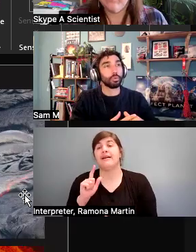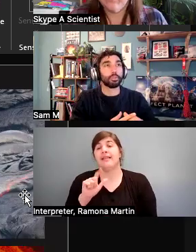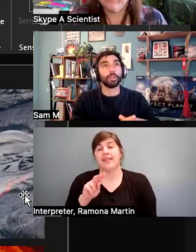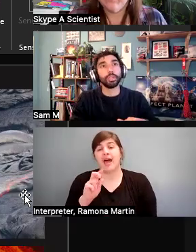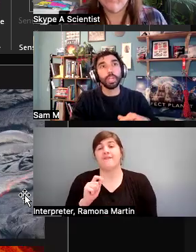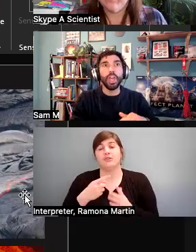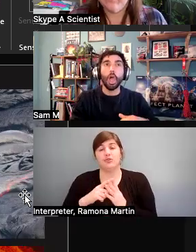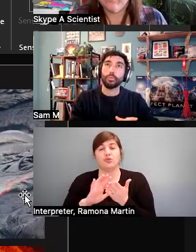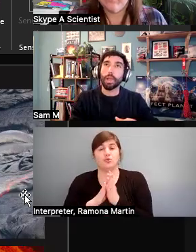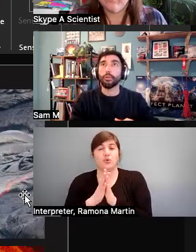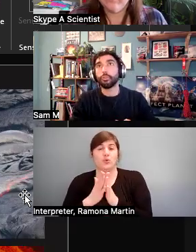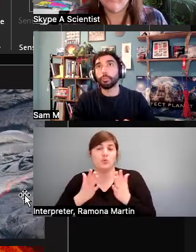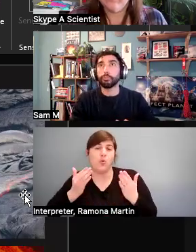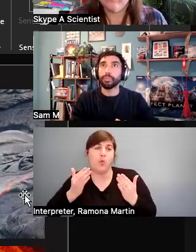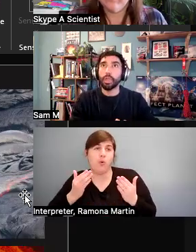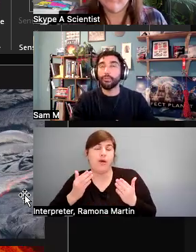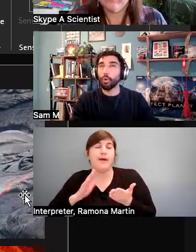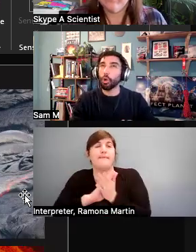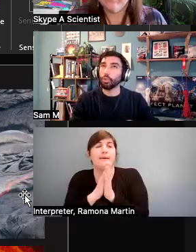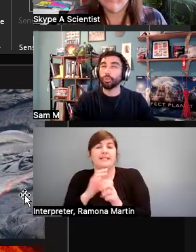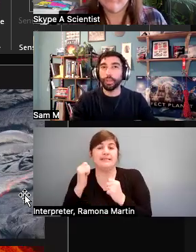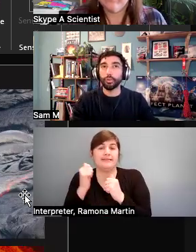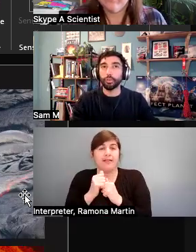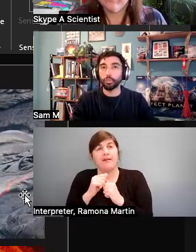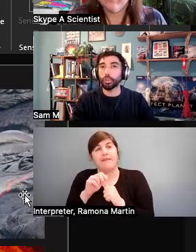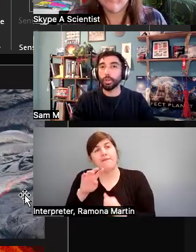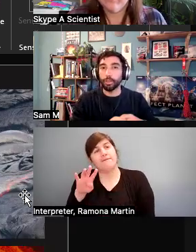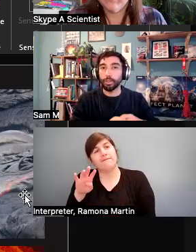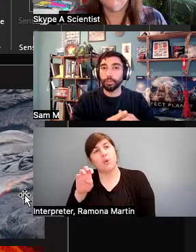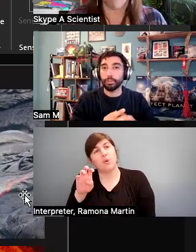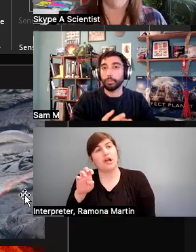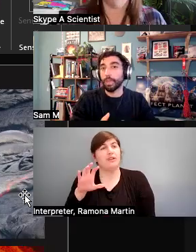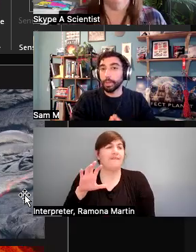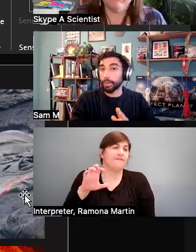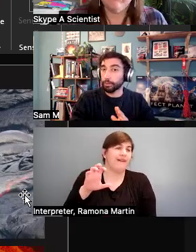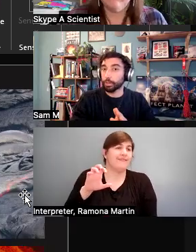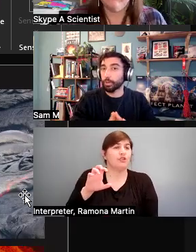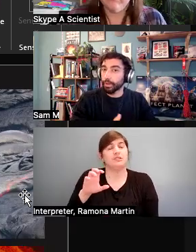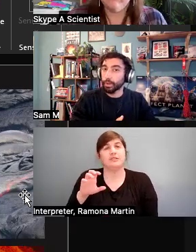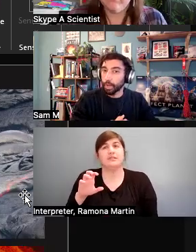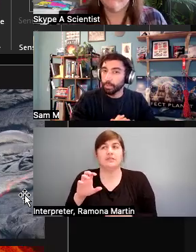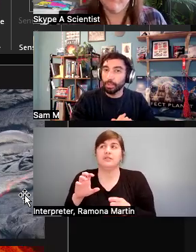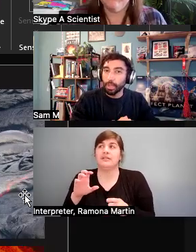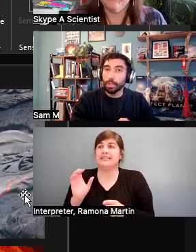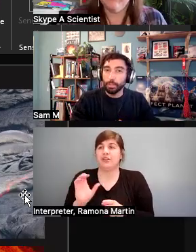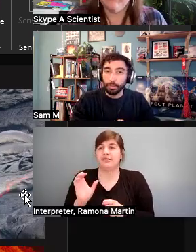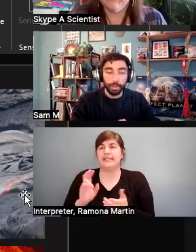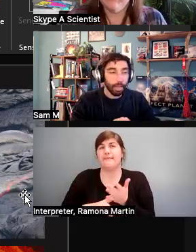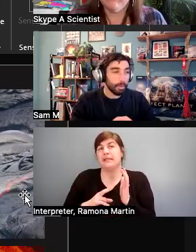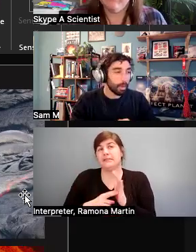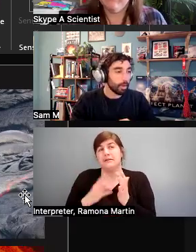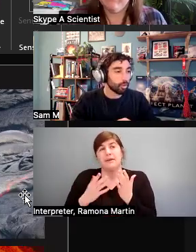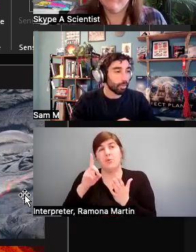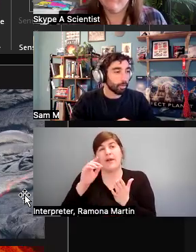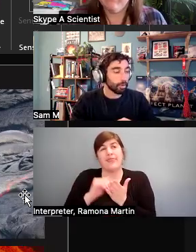into a solid around 400, 500 degrees Celsius, so maybe 1,000 degrees Fahrenheit. Hmm. Something, yeah,